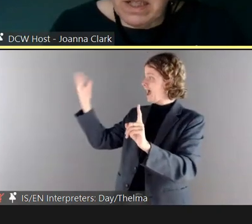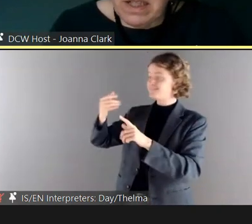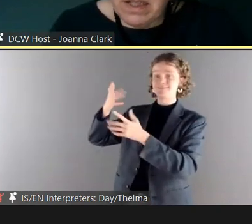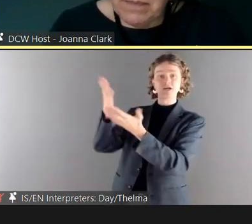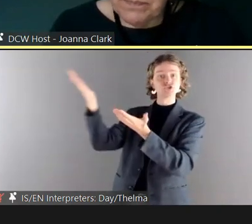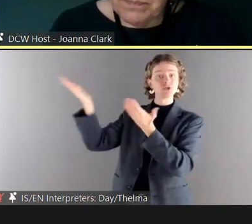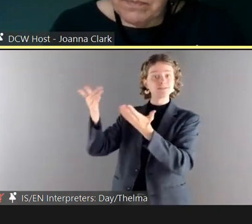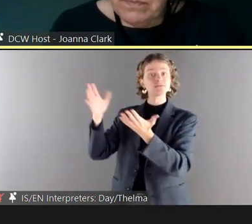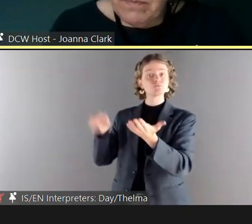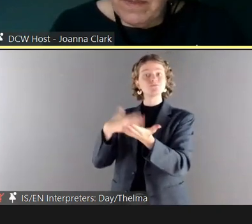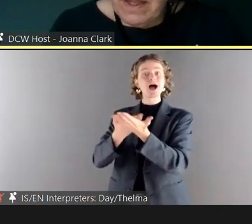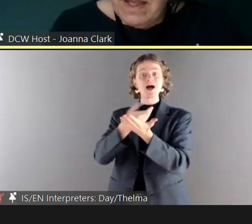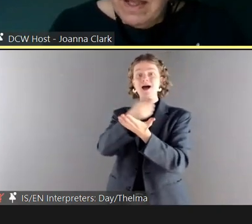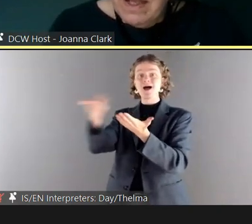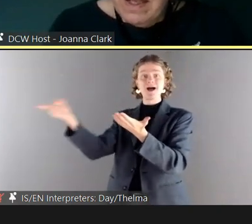early years.